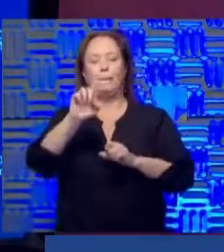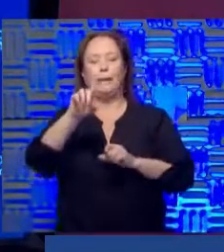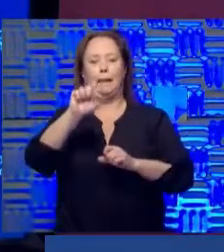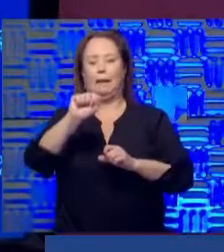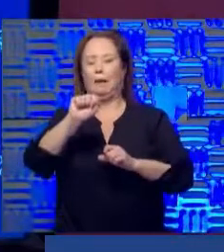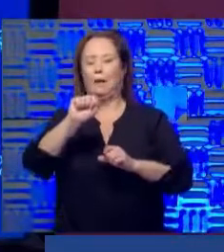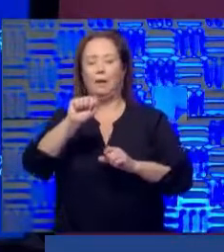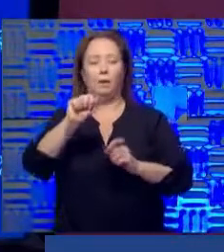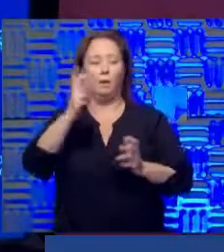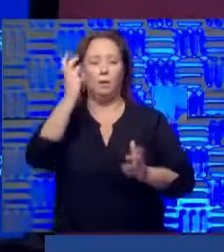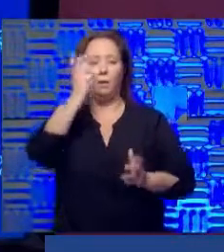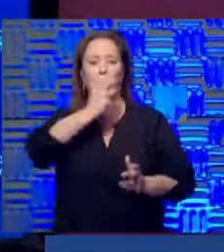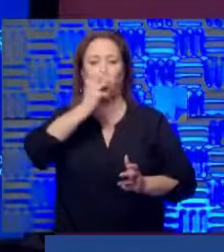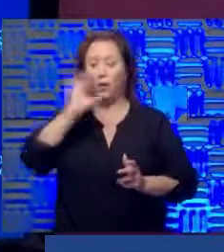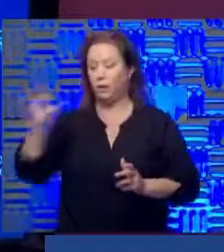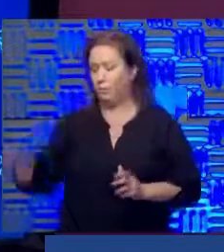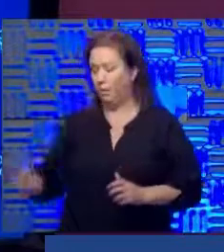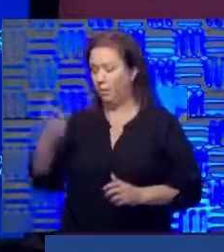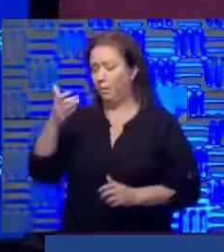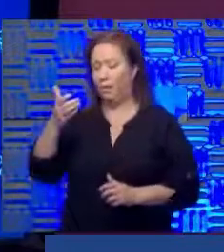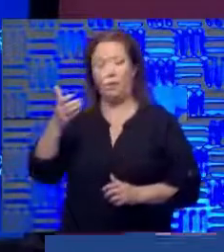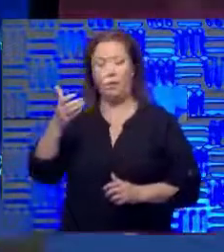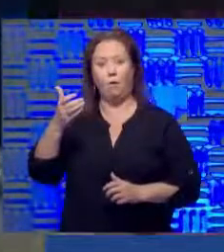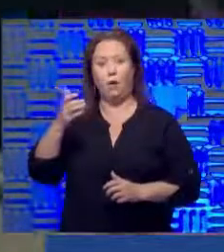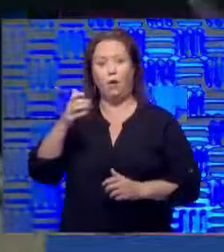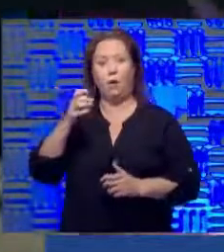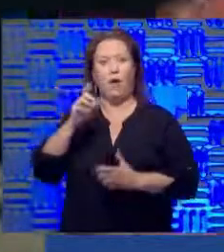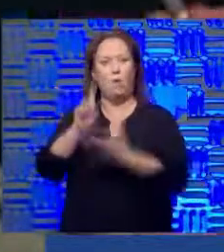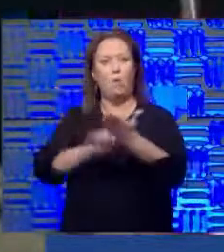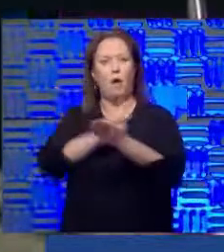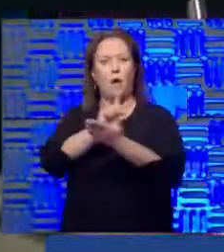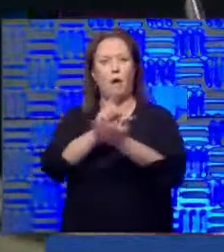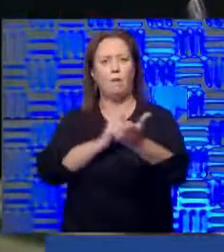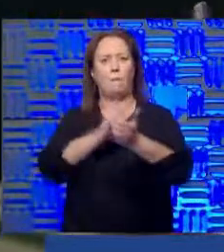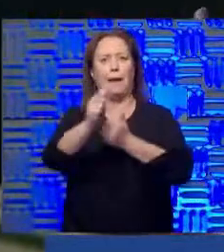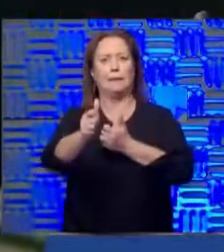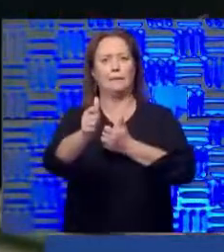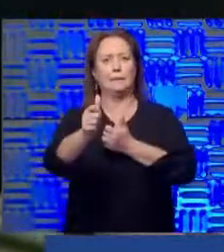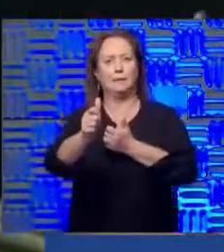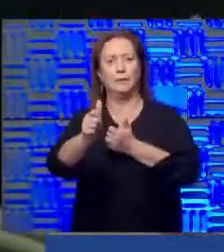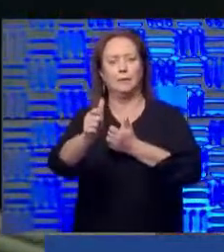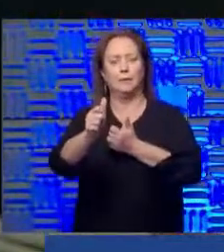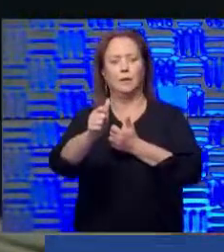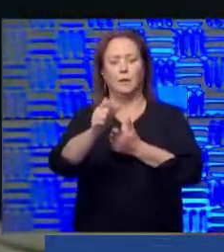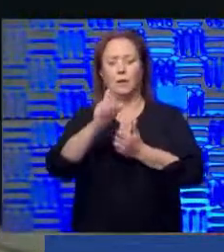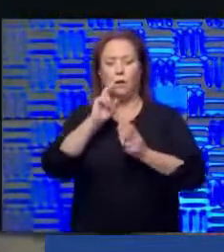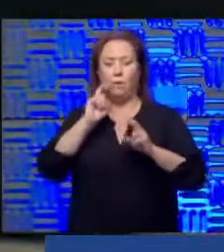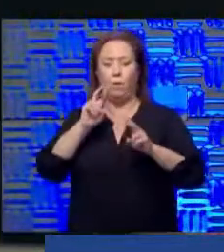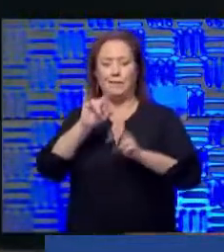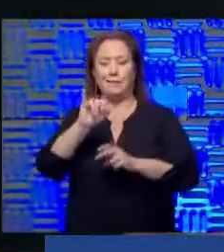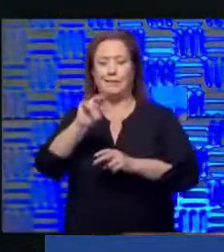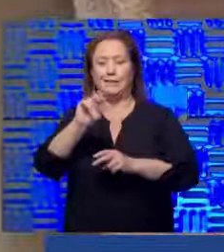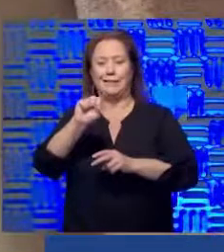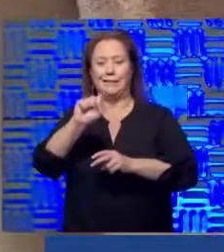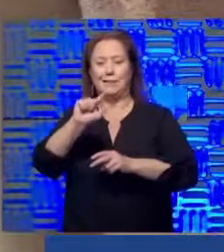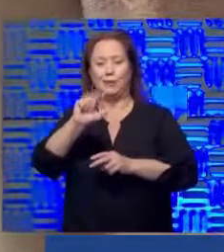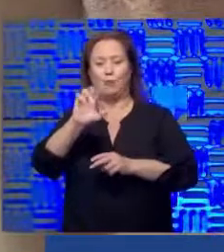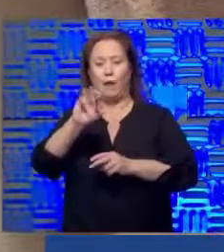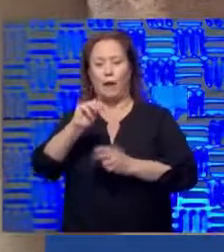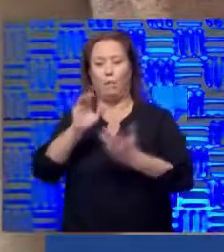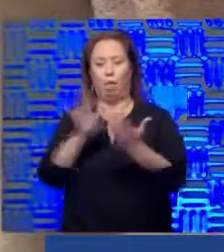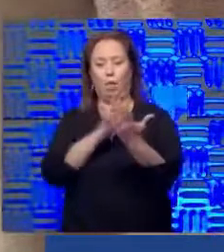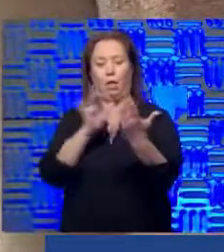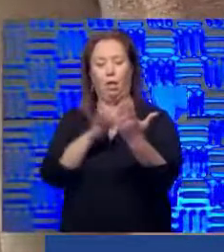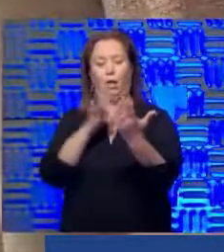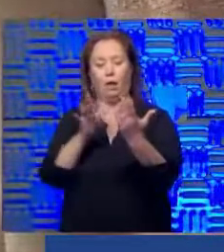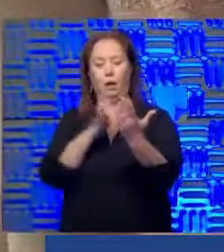wormhole. Like you pick up your phone and you've lost an hour in no time, because if you follow enough Instagram accounts, by the time you scroll through